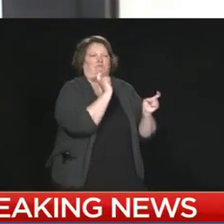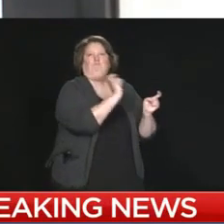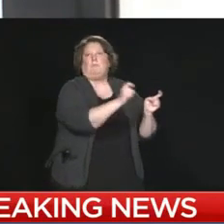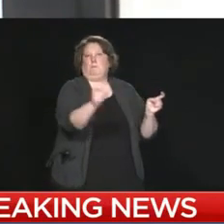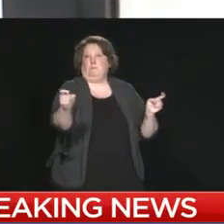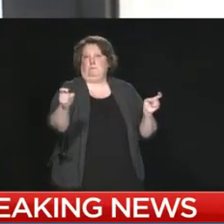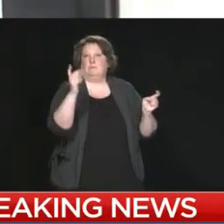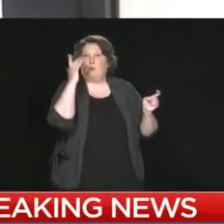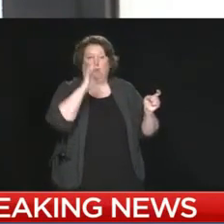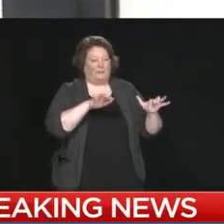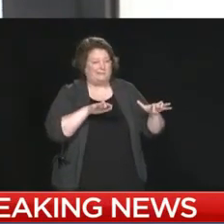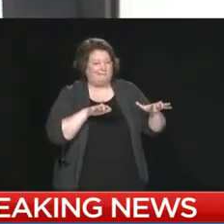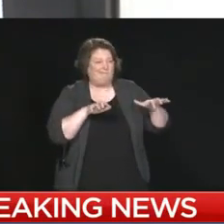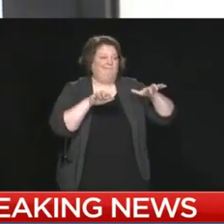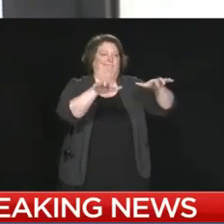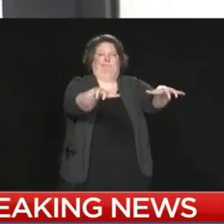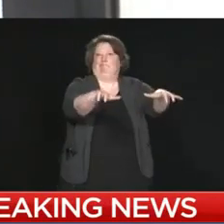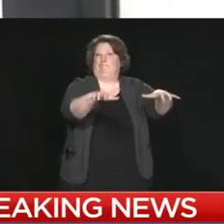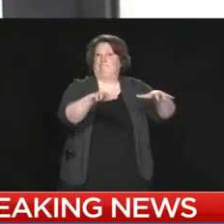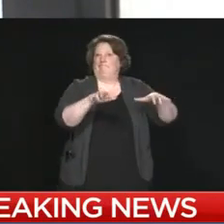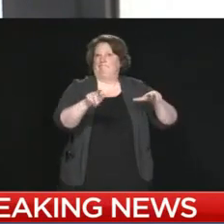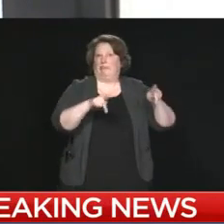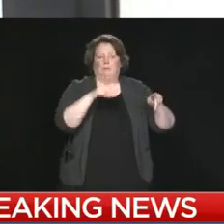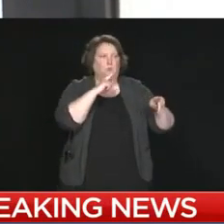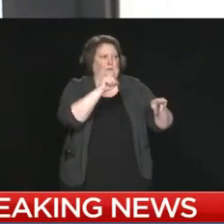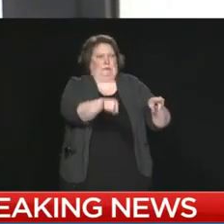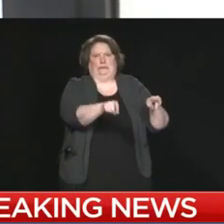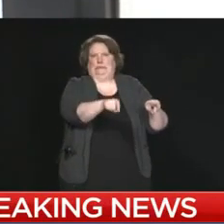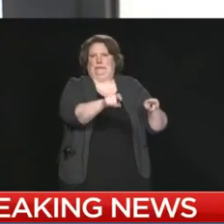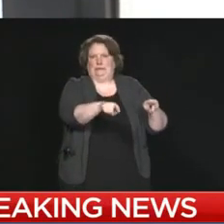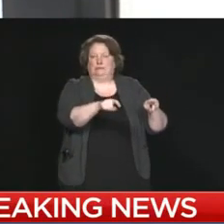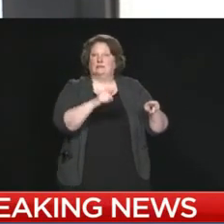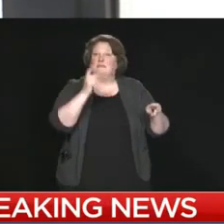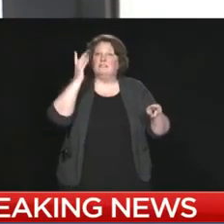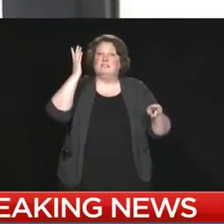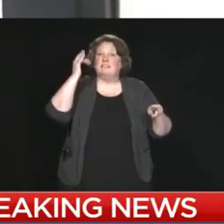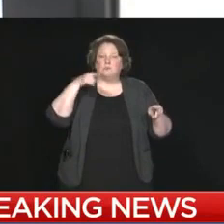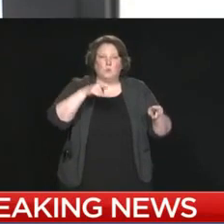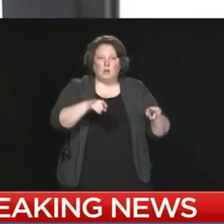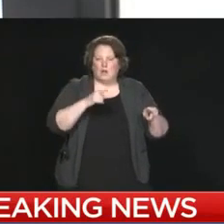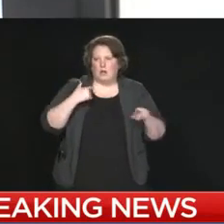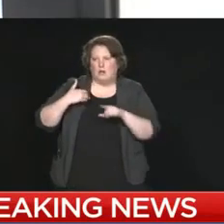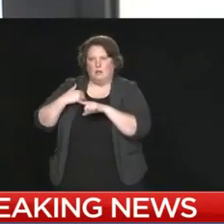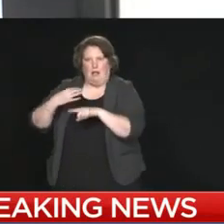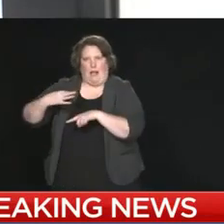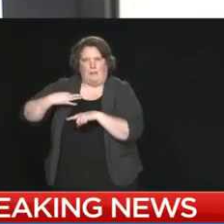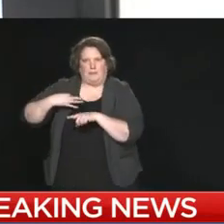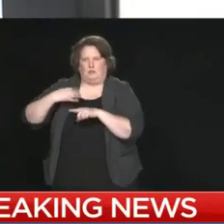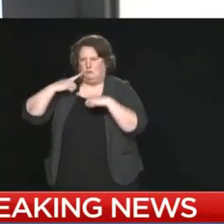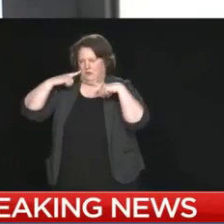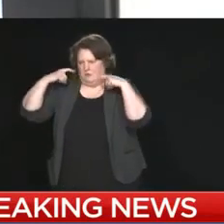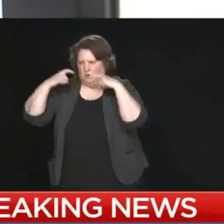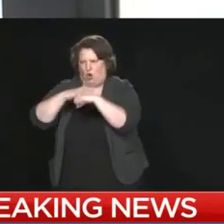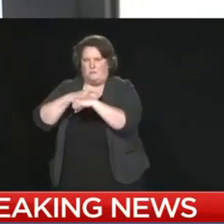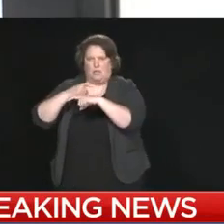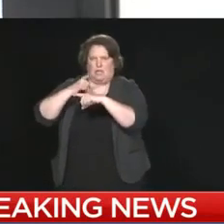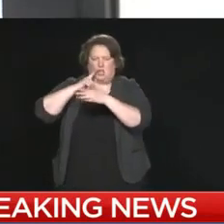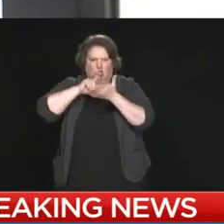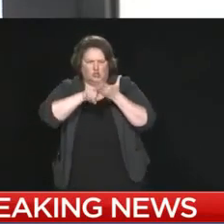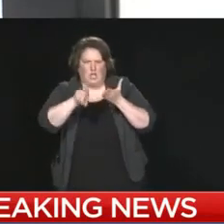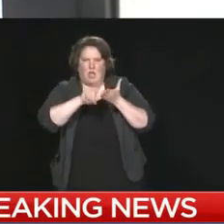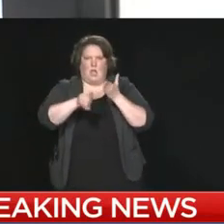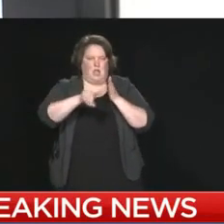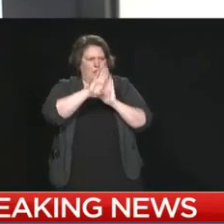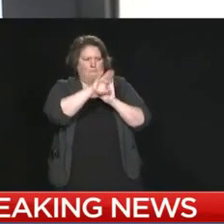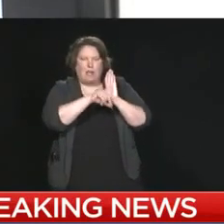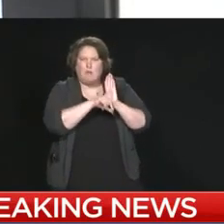reach the millions of Canadians that needed it. That's why we didn't put a tremendous amount of complicated checks and